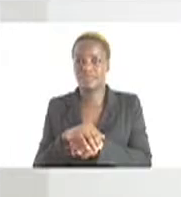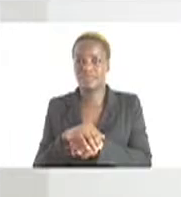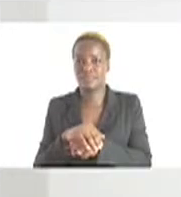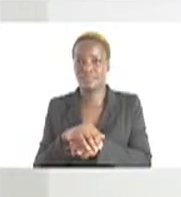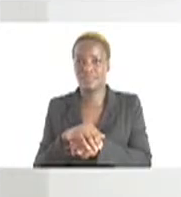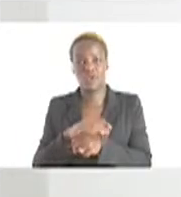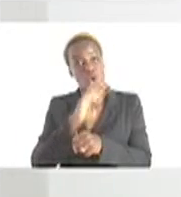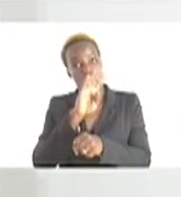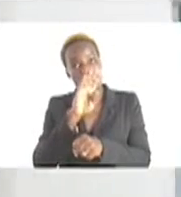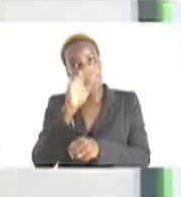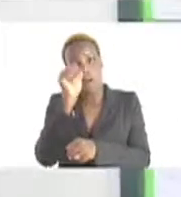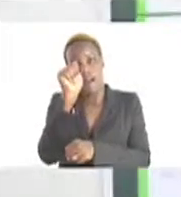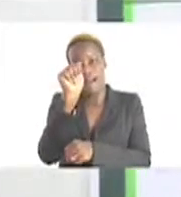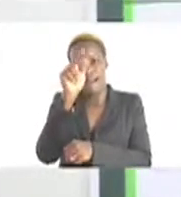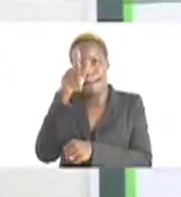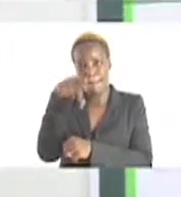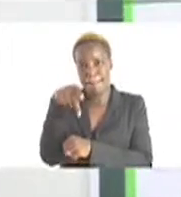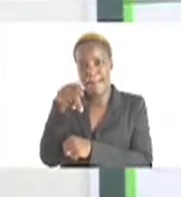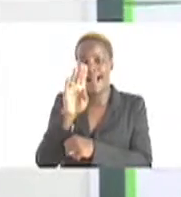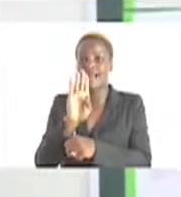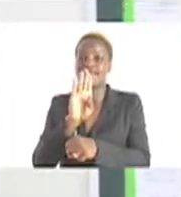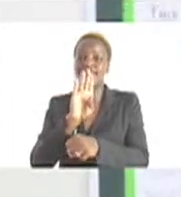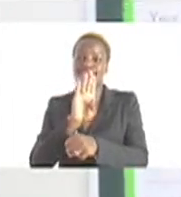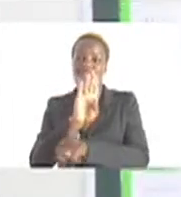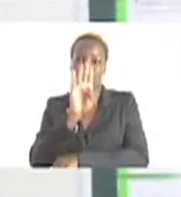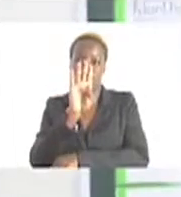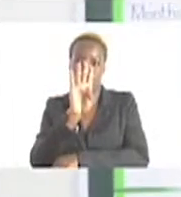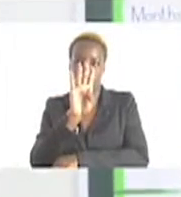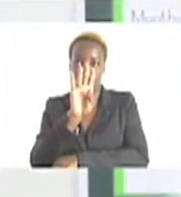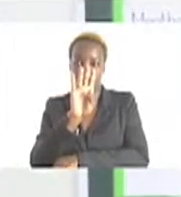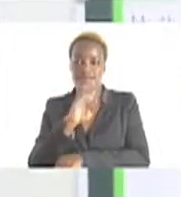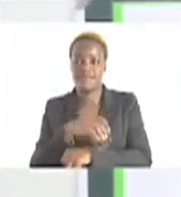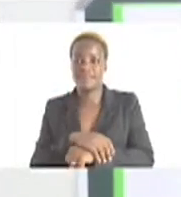Then we have April, which is the 4th.